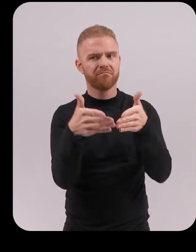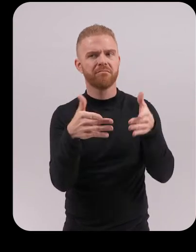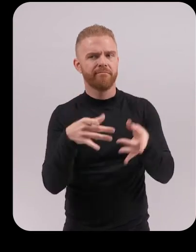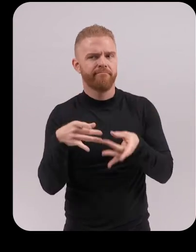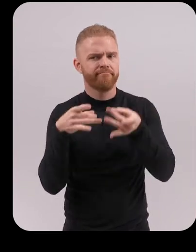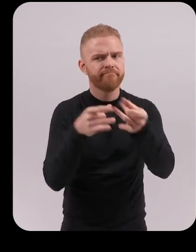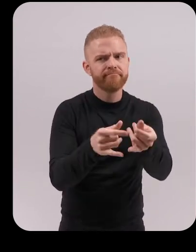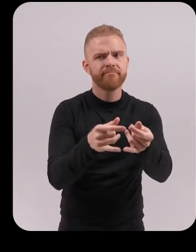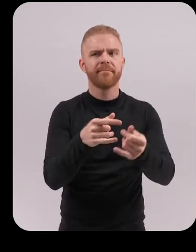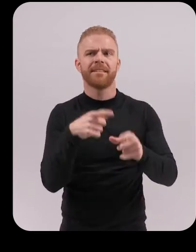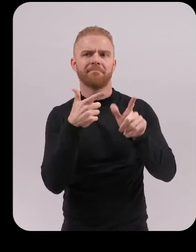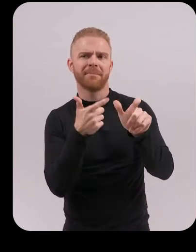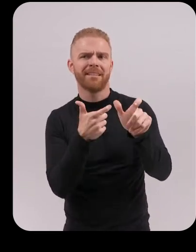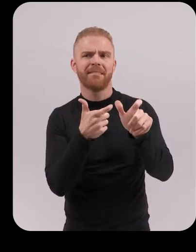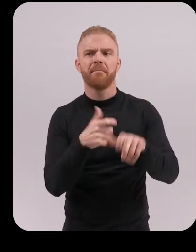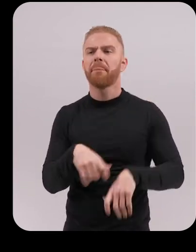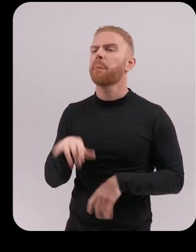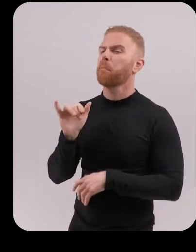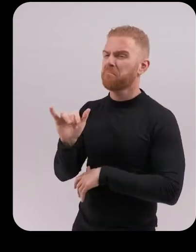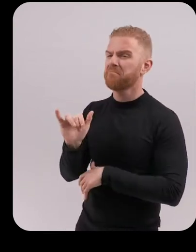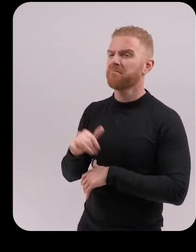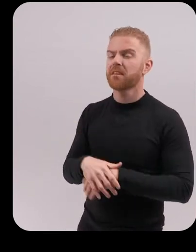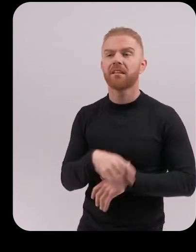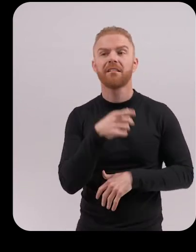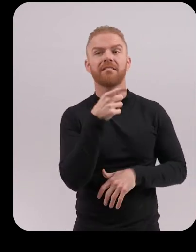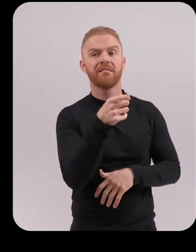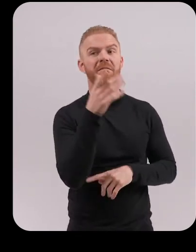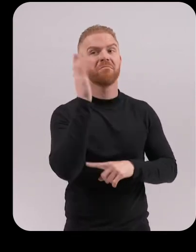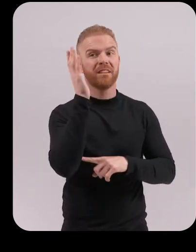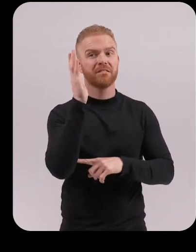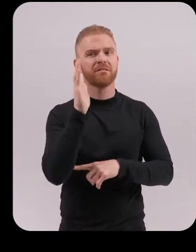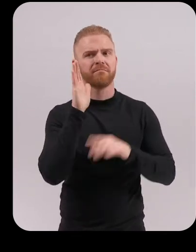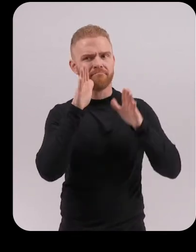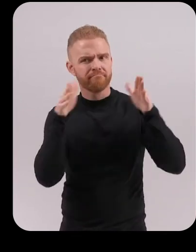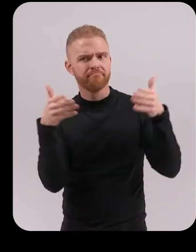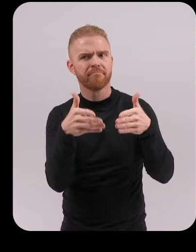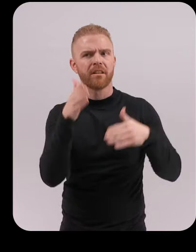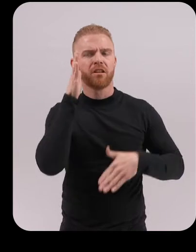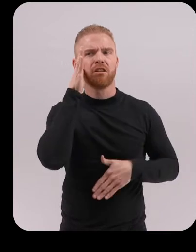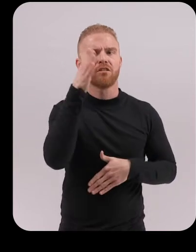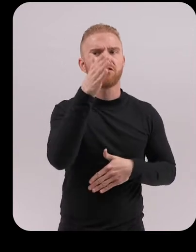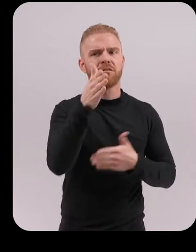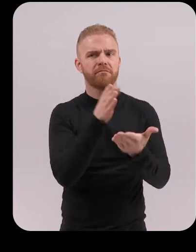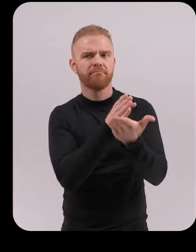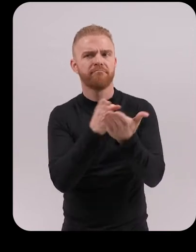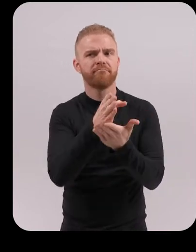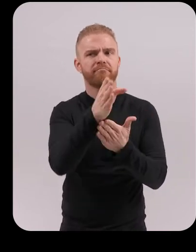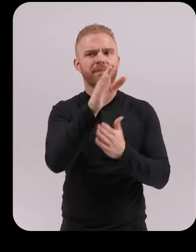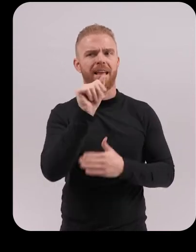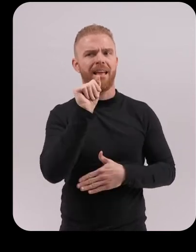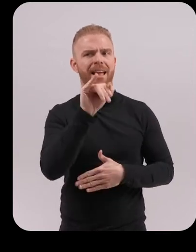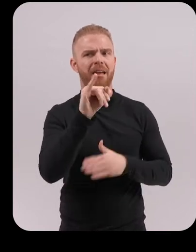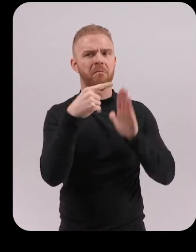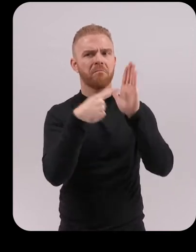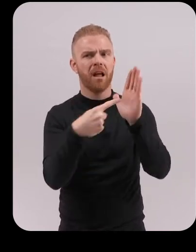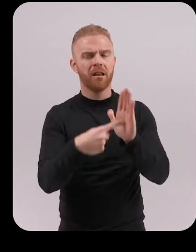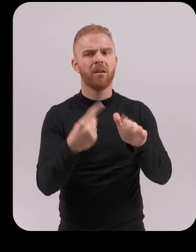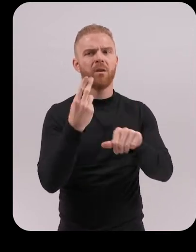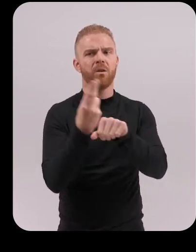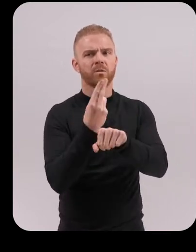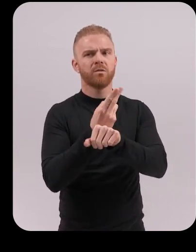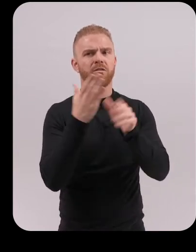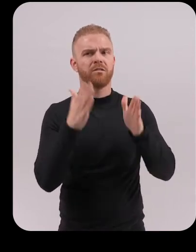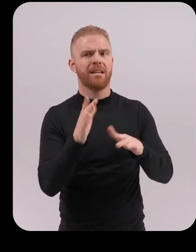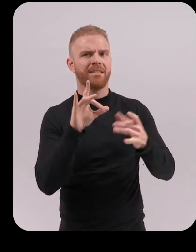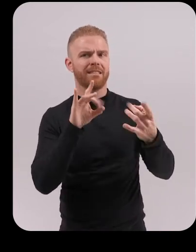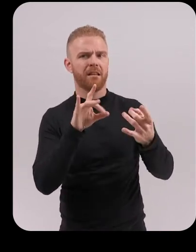speed. The presentation was focused on the future direction of AI models and user feedback's role in training those